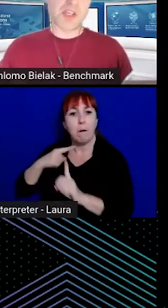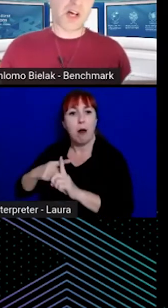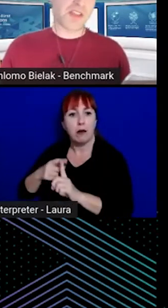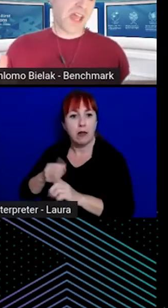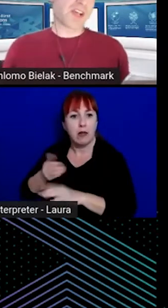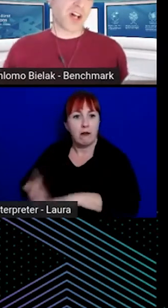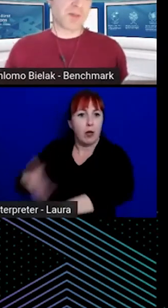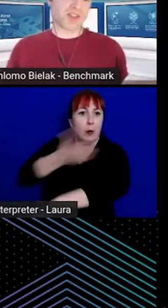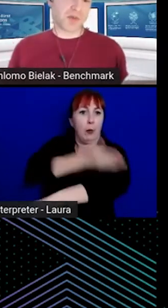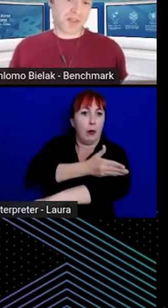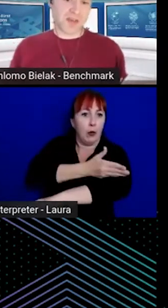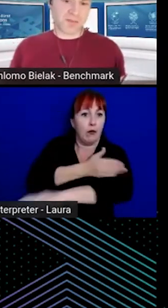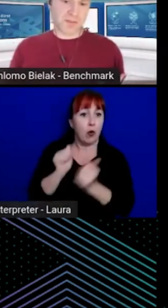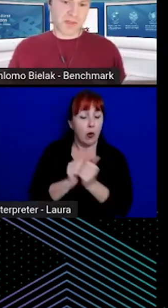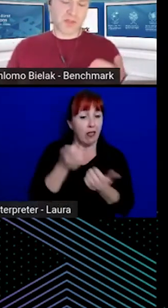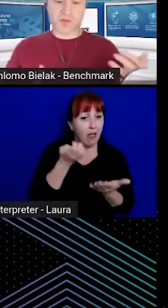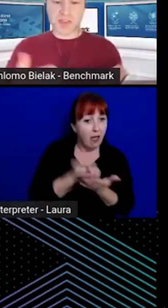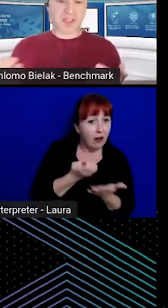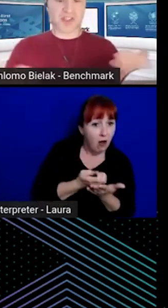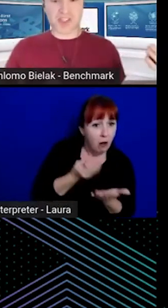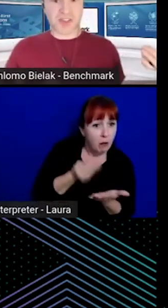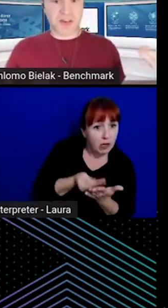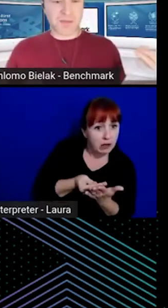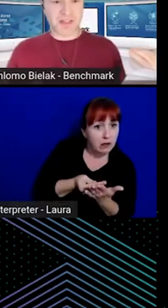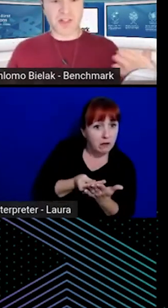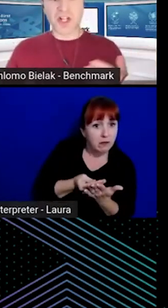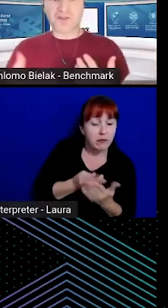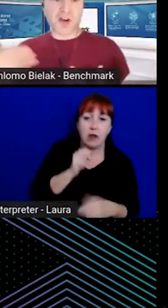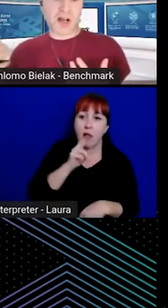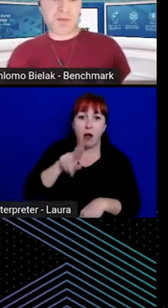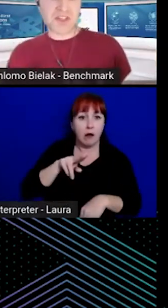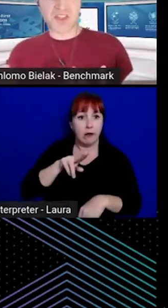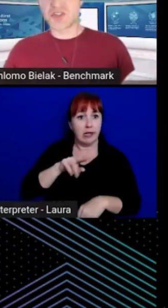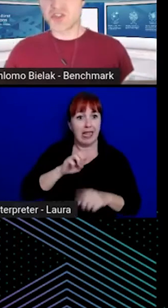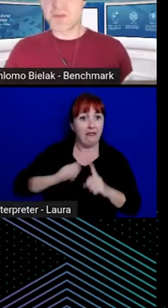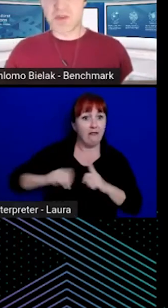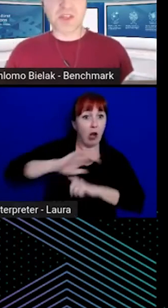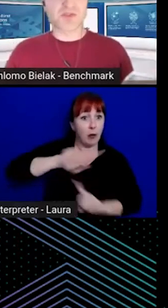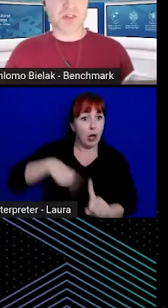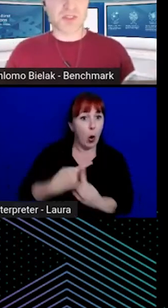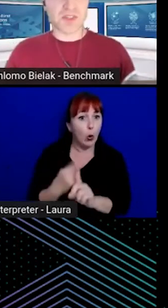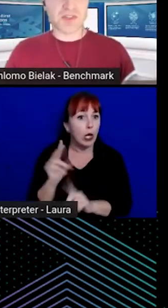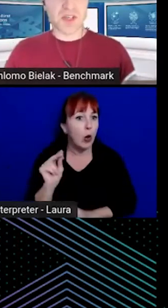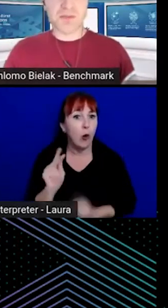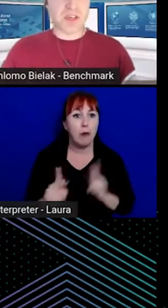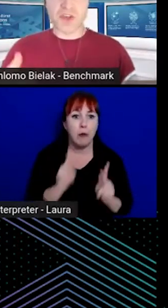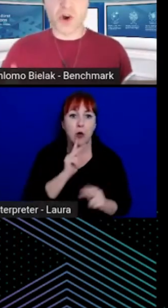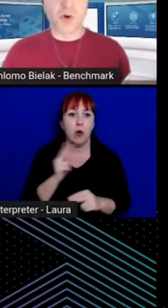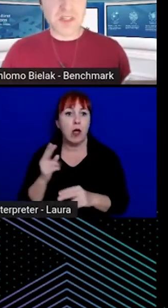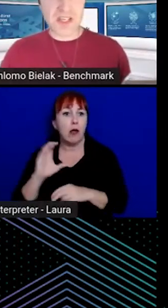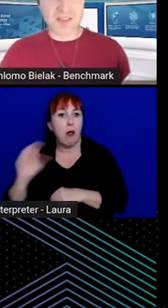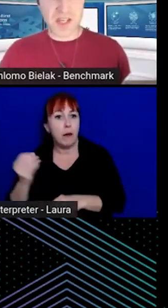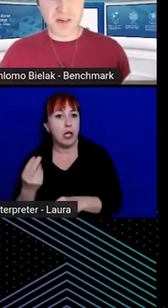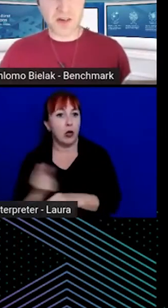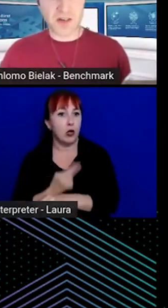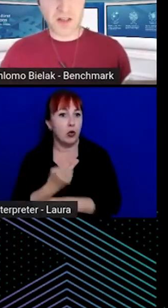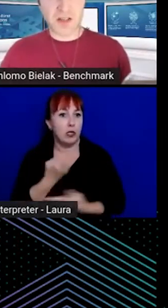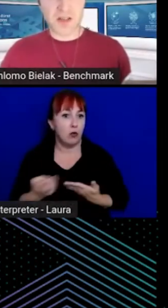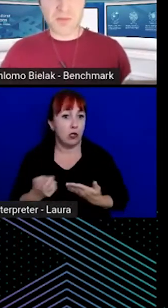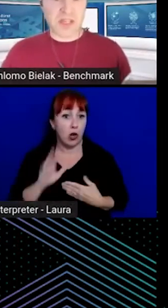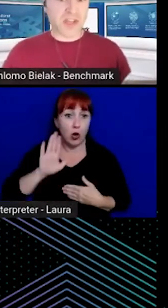not only on the economics, don't think it's just environmental, for companies consuming resources, be it your own data